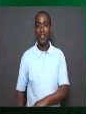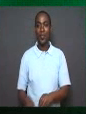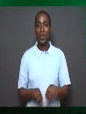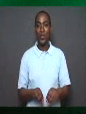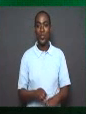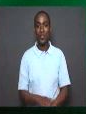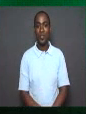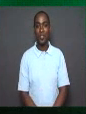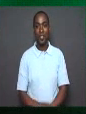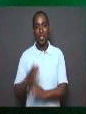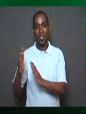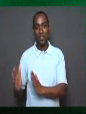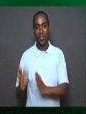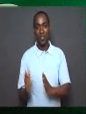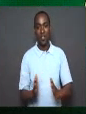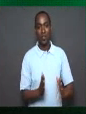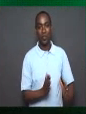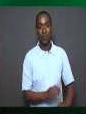Students, let's get ready.